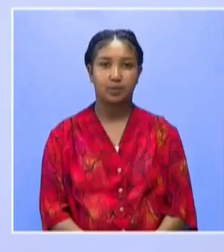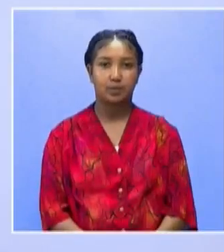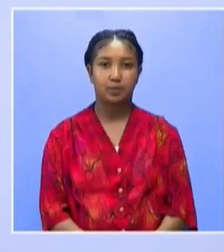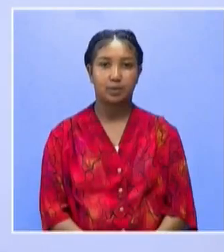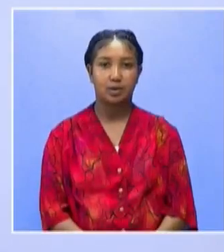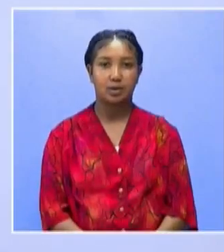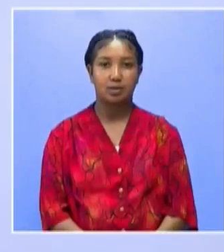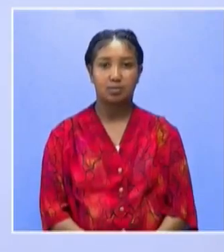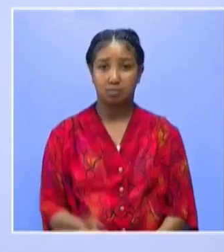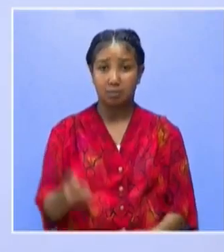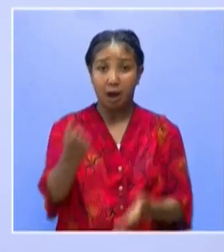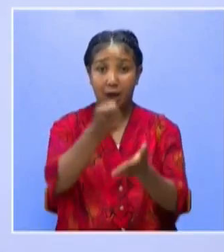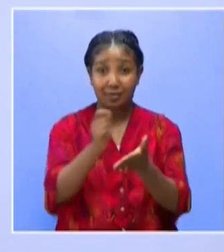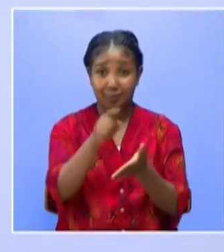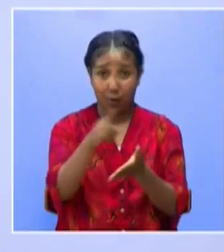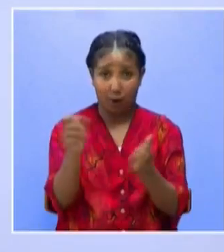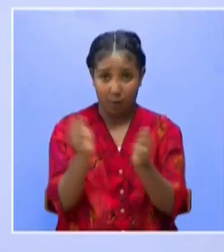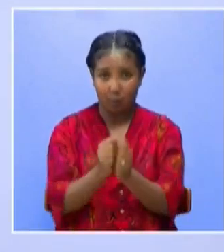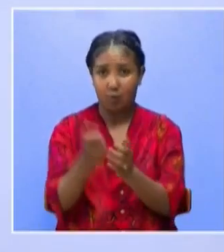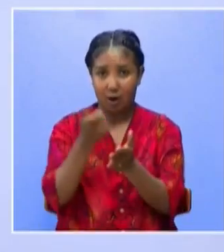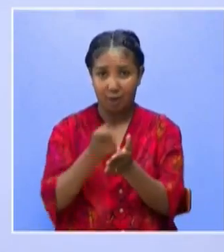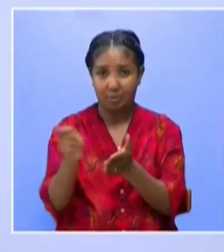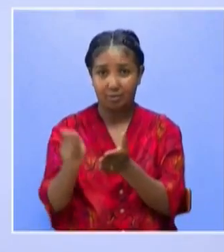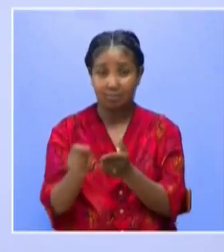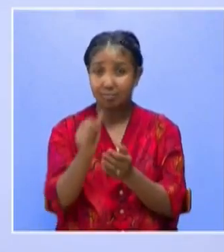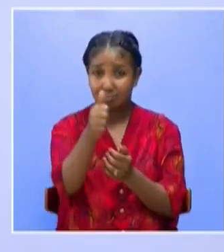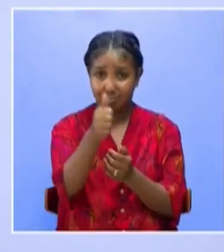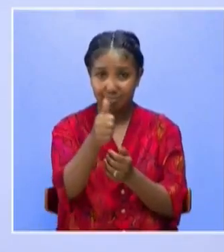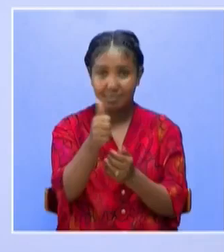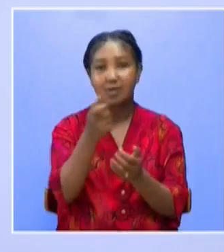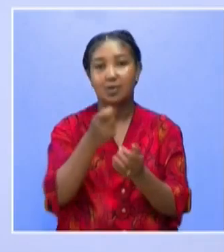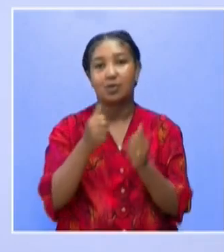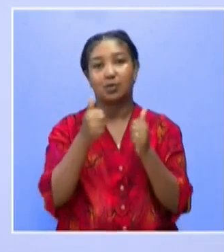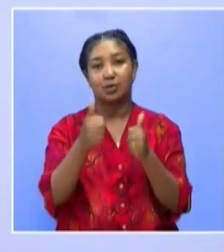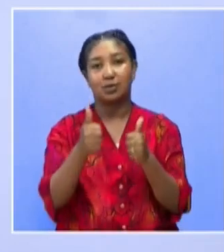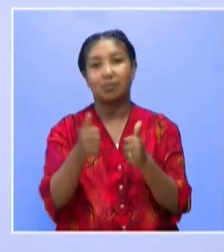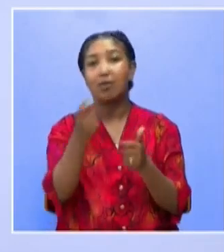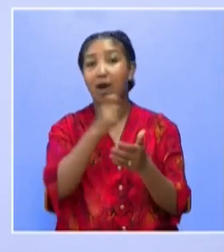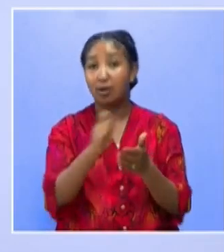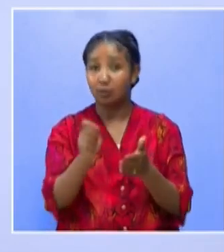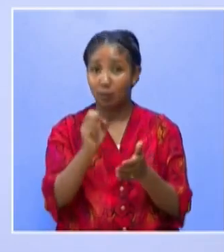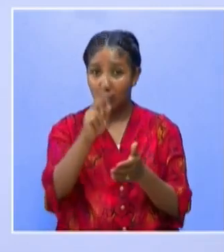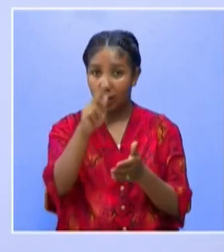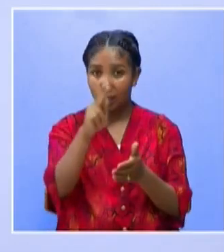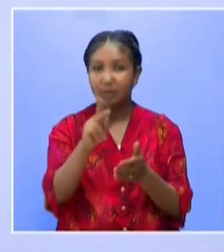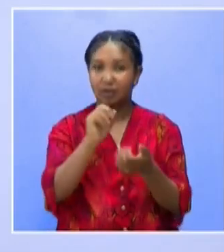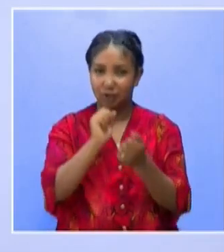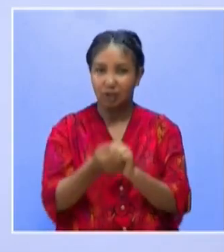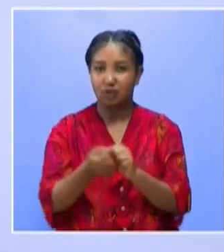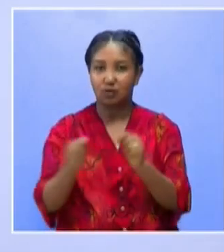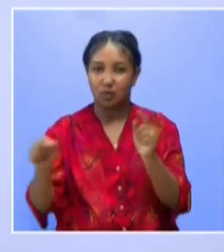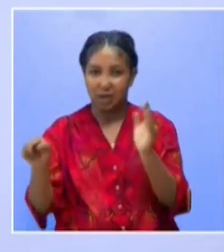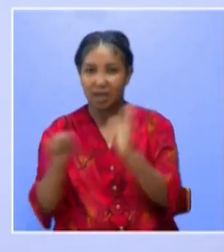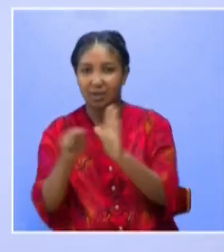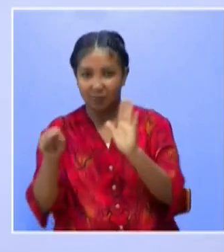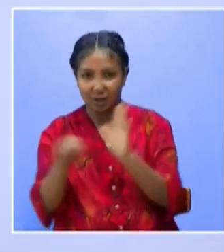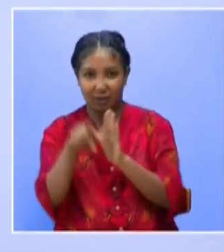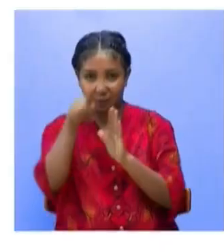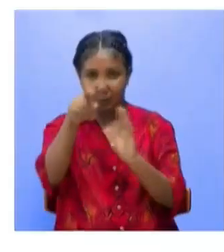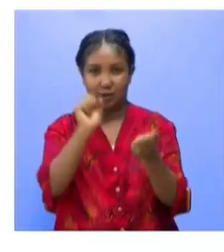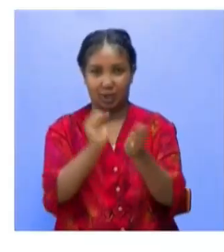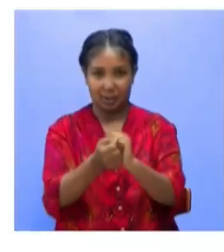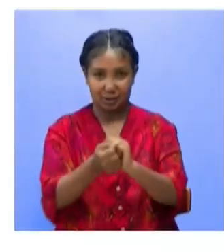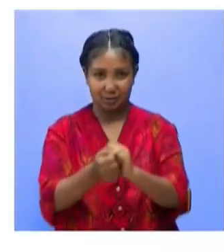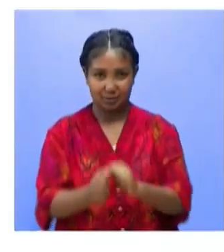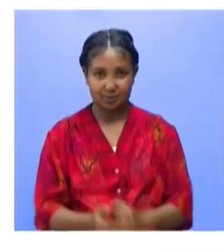I hope you're writing, students. Are you? Good. Please write. Then change into negative.